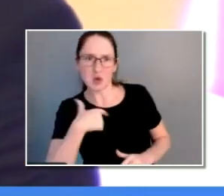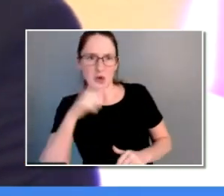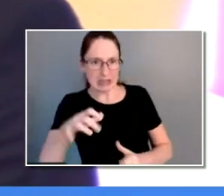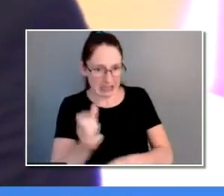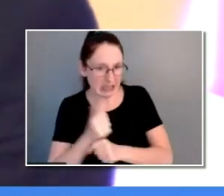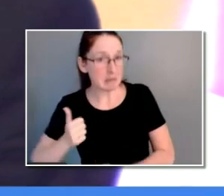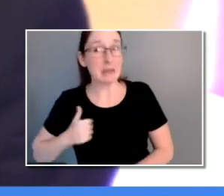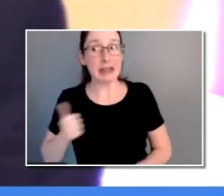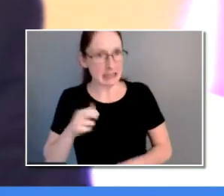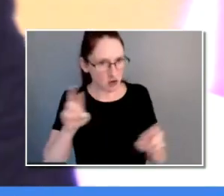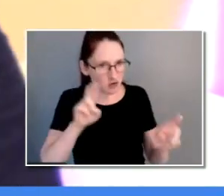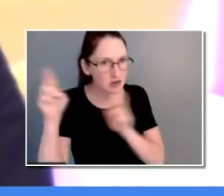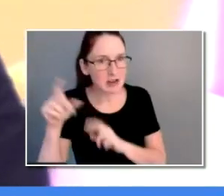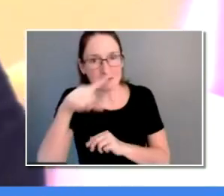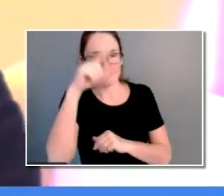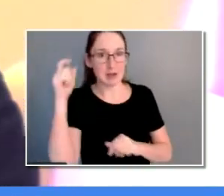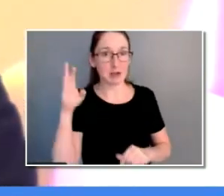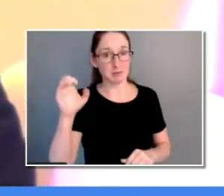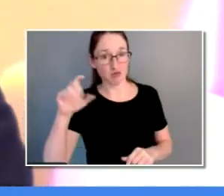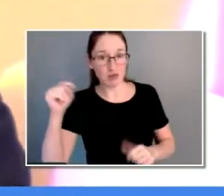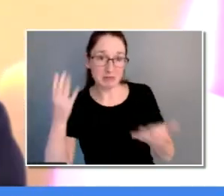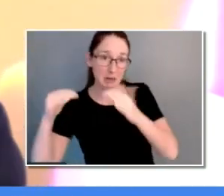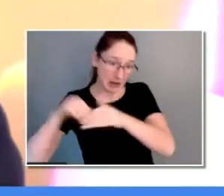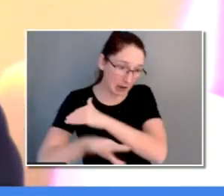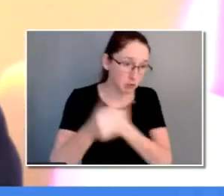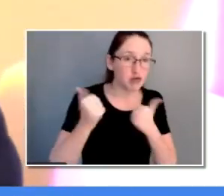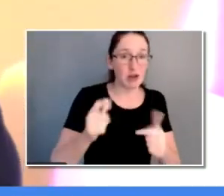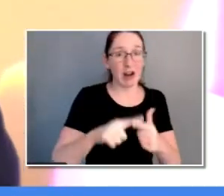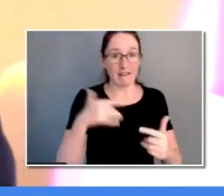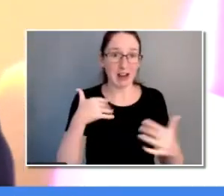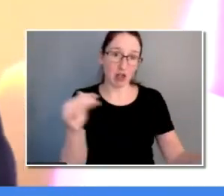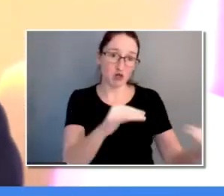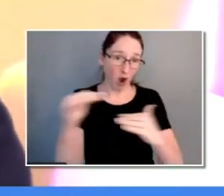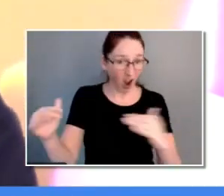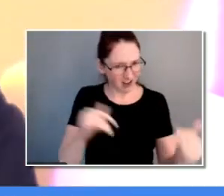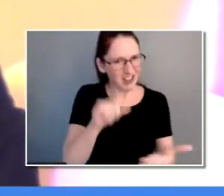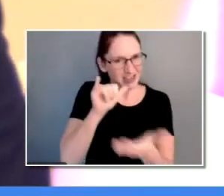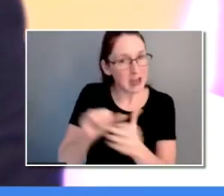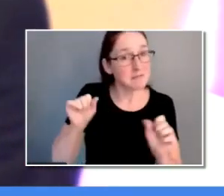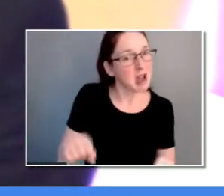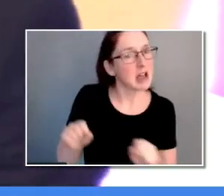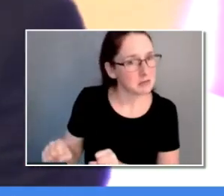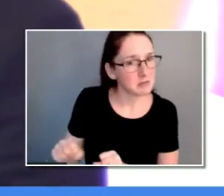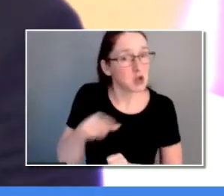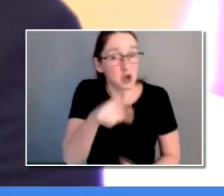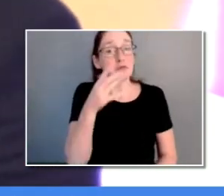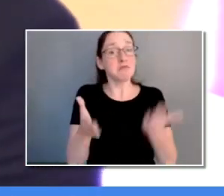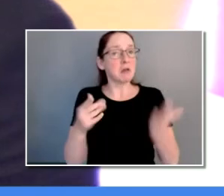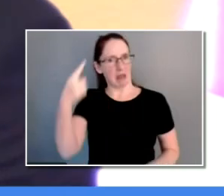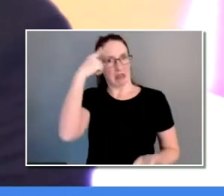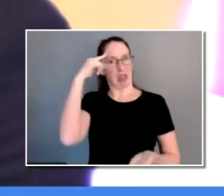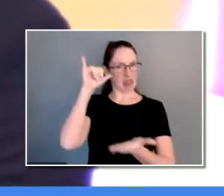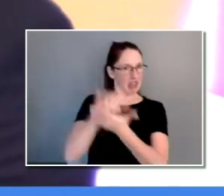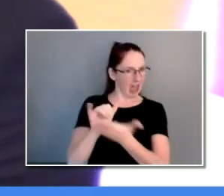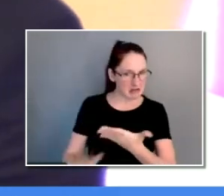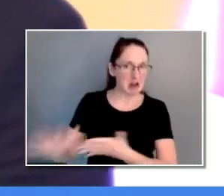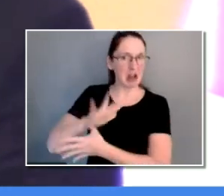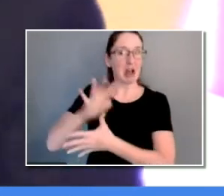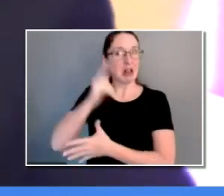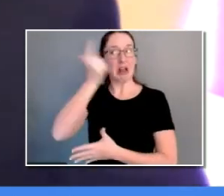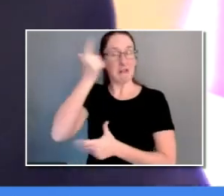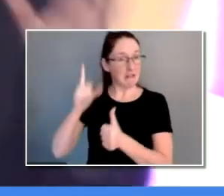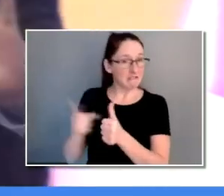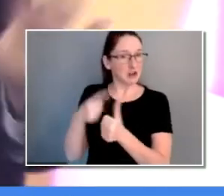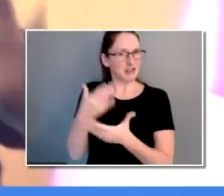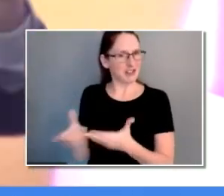military ready because the Brits may come and try to have another run. You know, that's possible. And you might think that would have been a logical first thing.